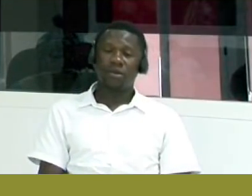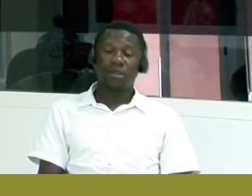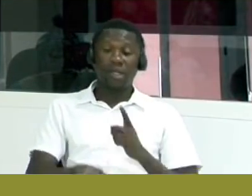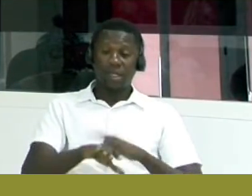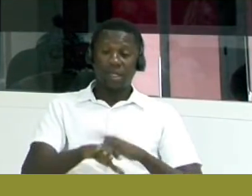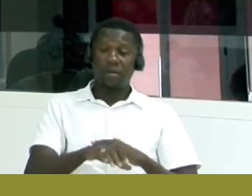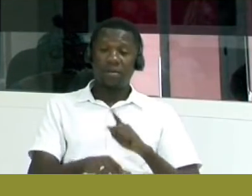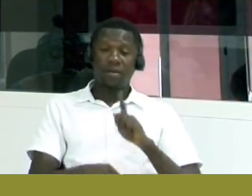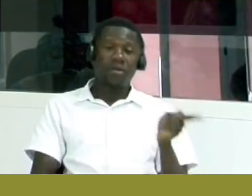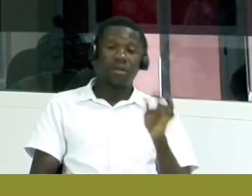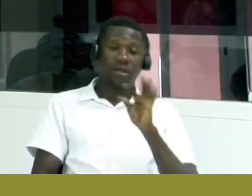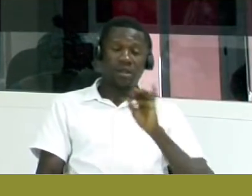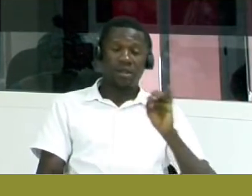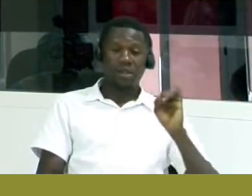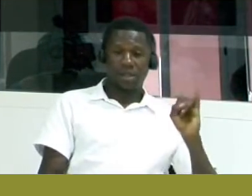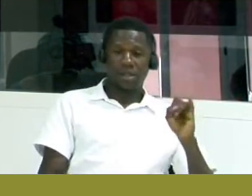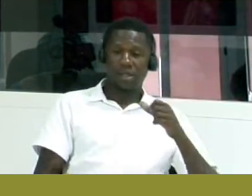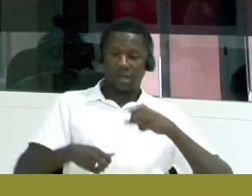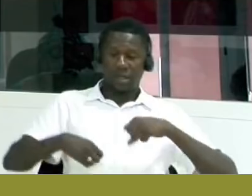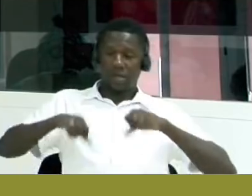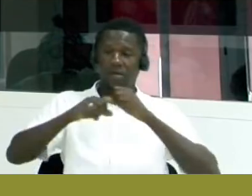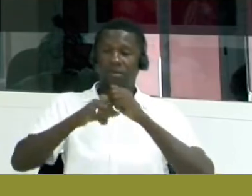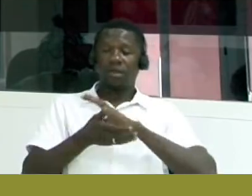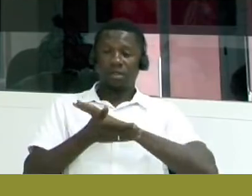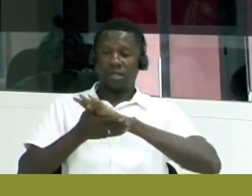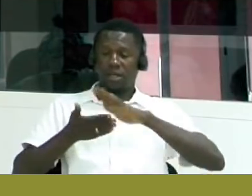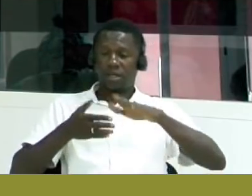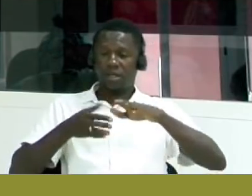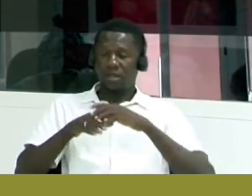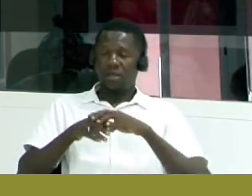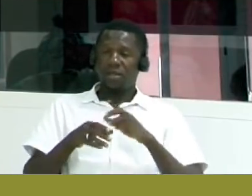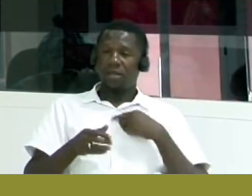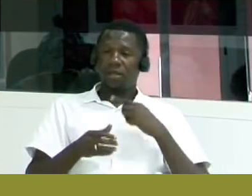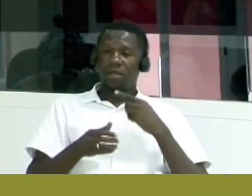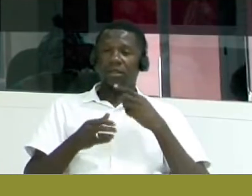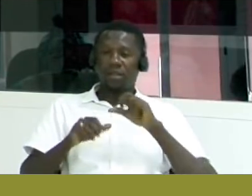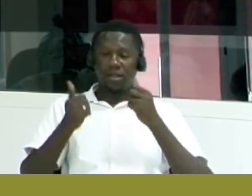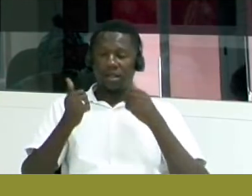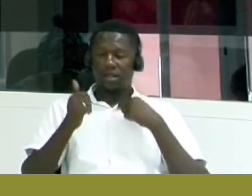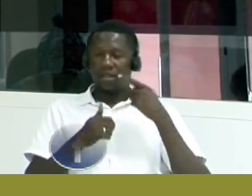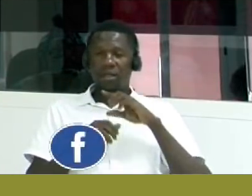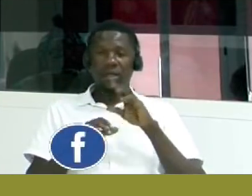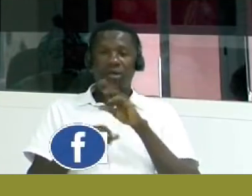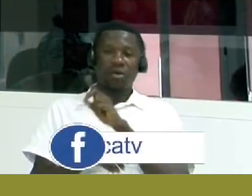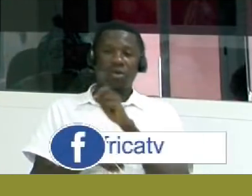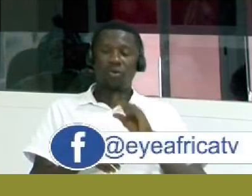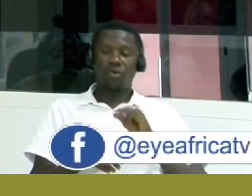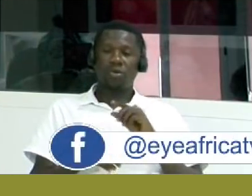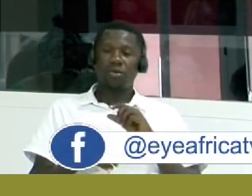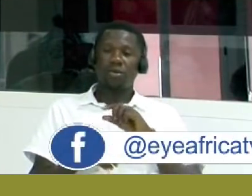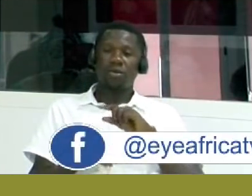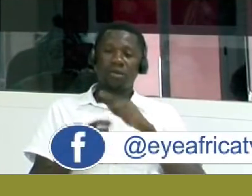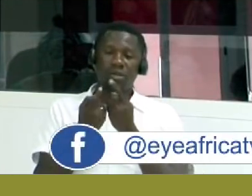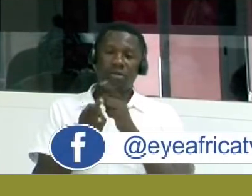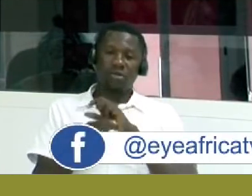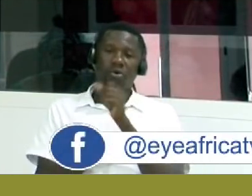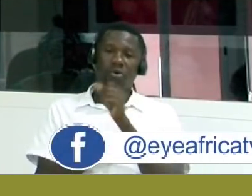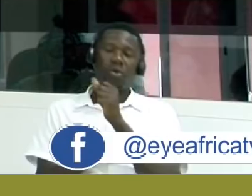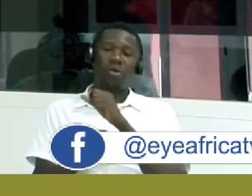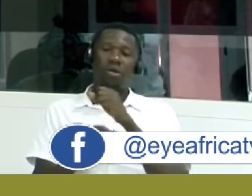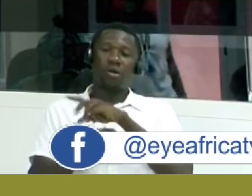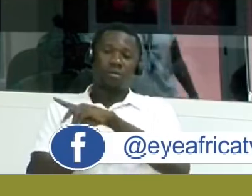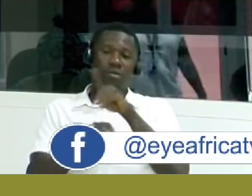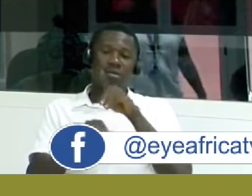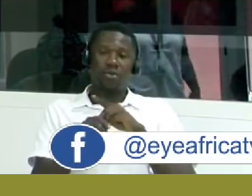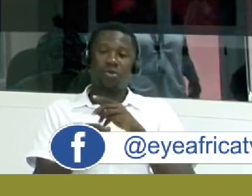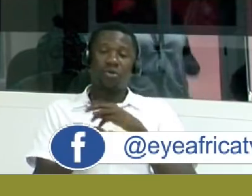been cleared, I started to get information that they are doing other things in other places. Some had nothing to do